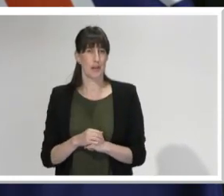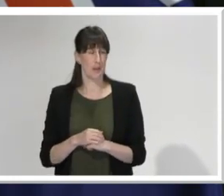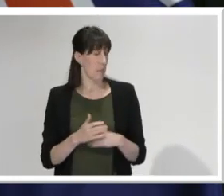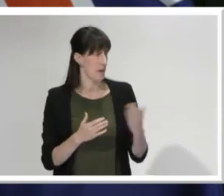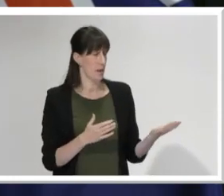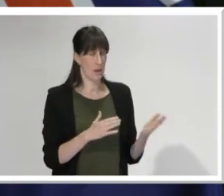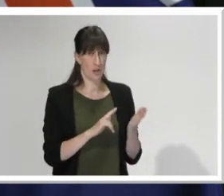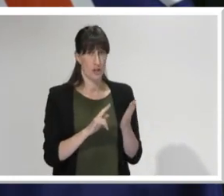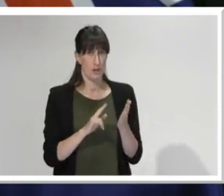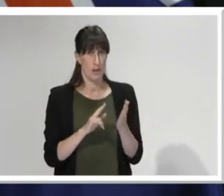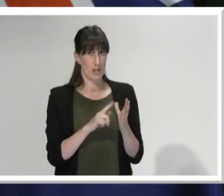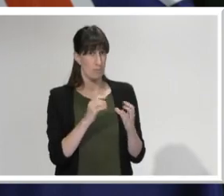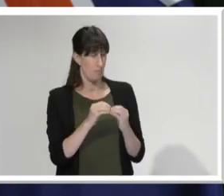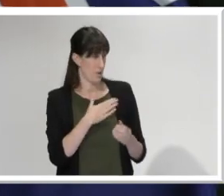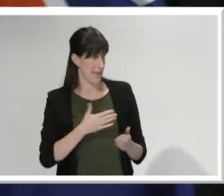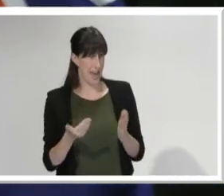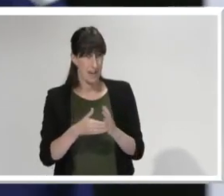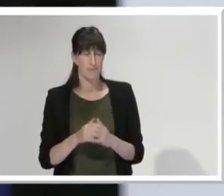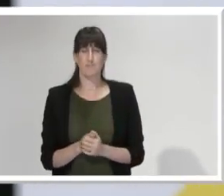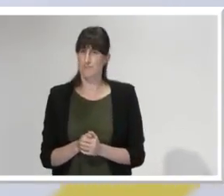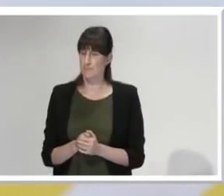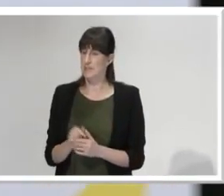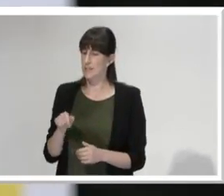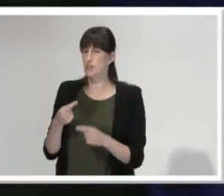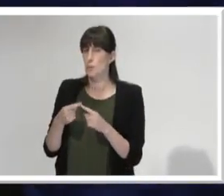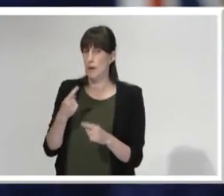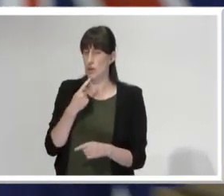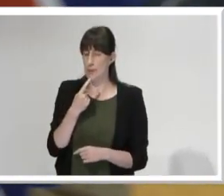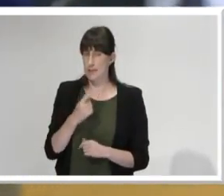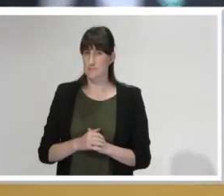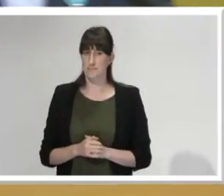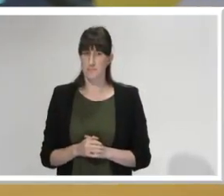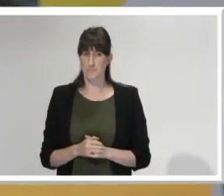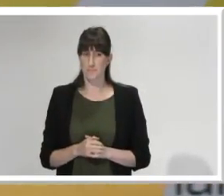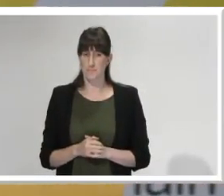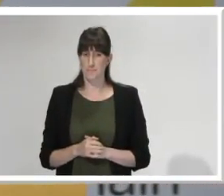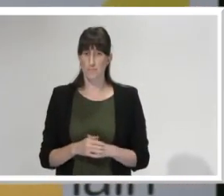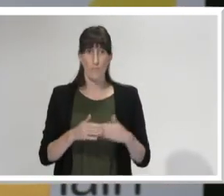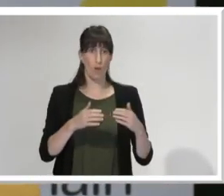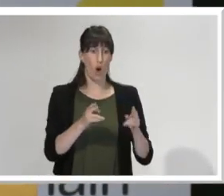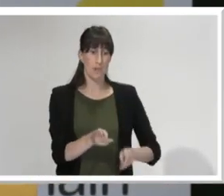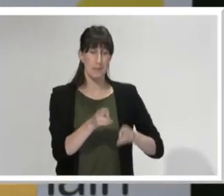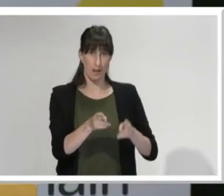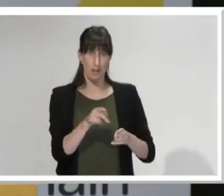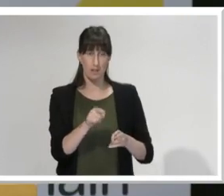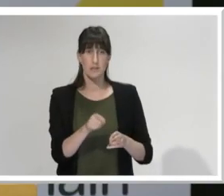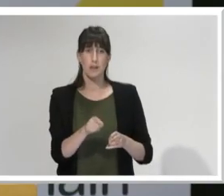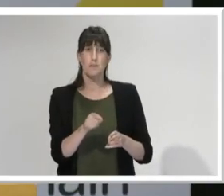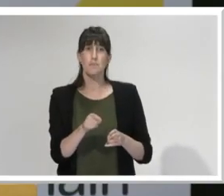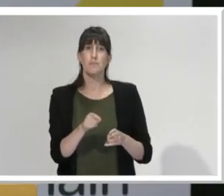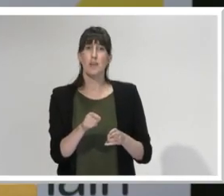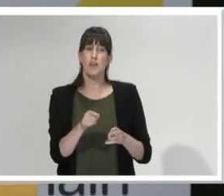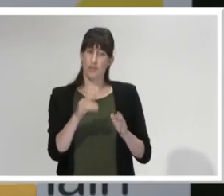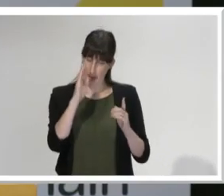Dr. Bloomfield? Just a quick comment, Prime Minister. So, yes, there will be, the principle in the hospitals will be to do as much care as